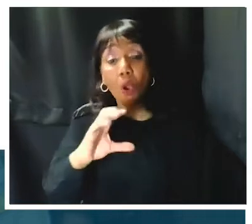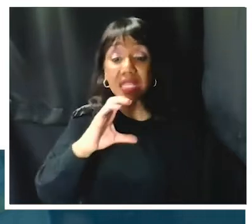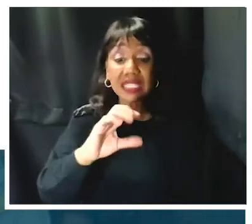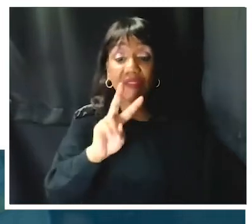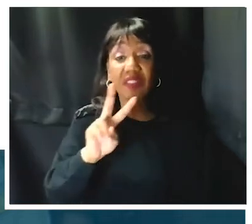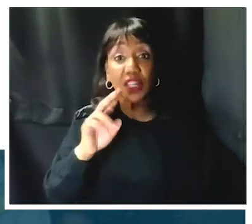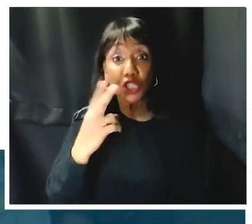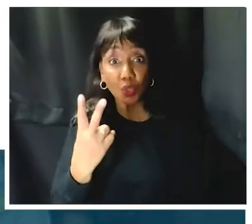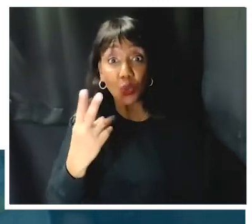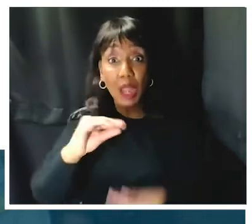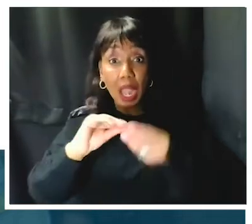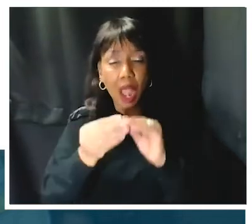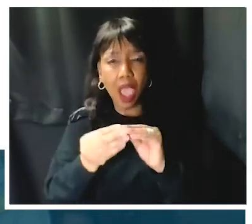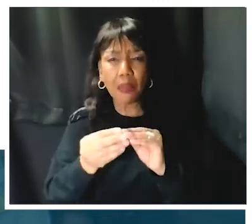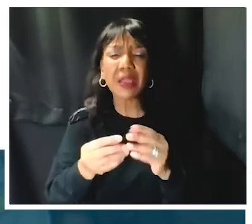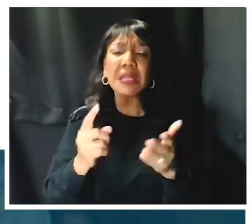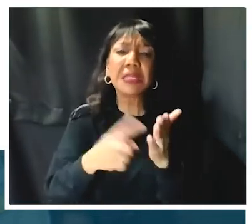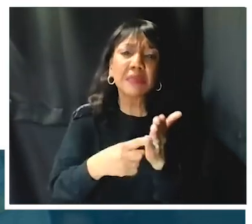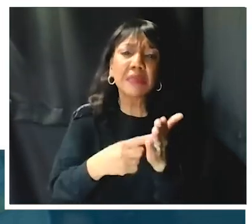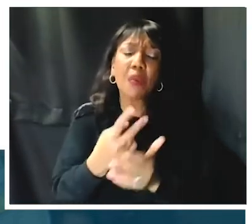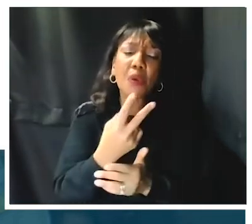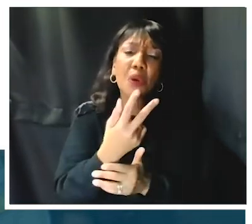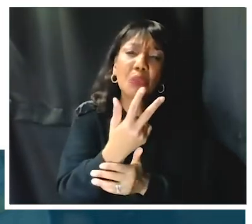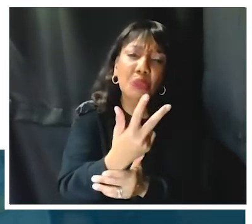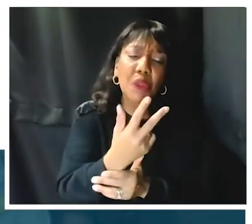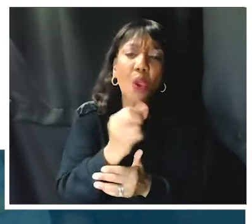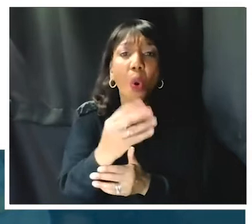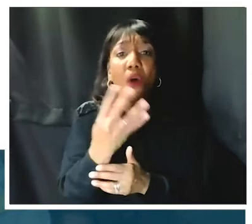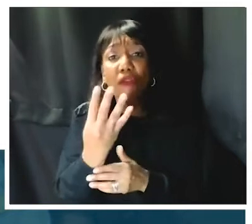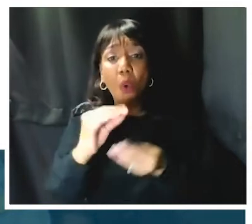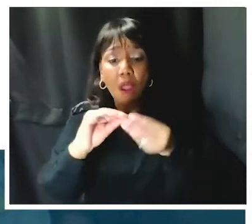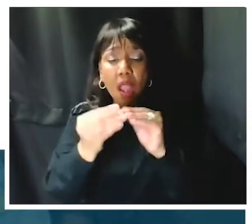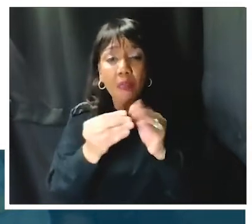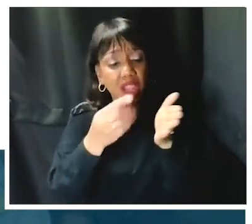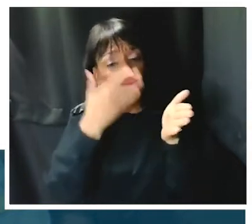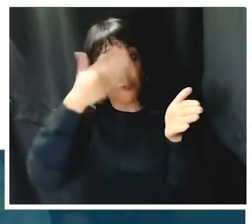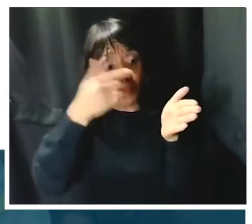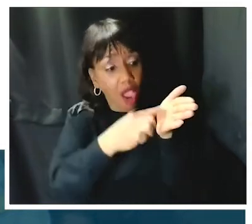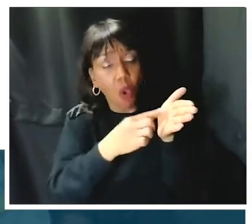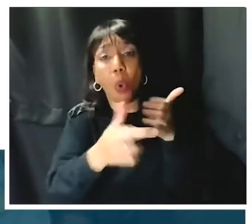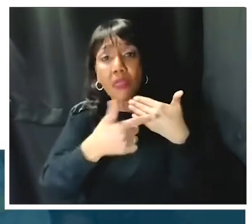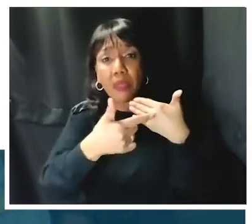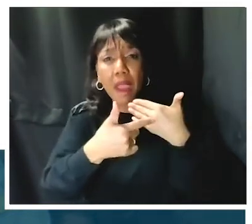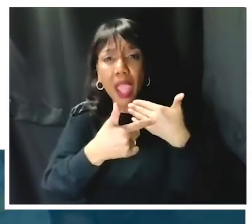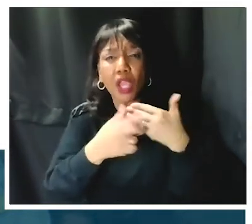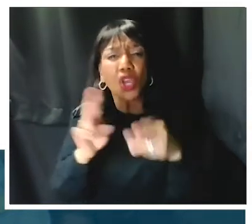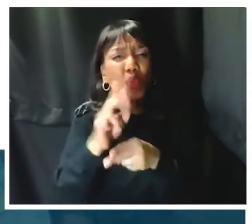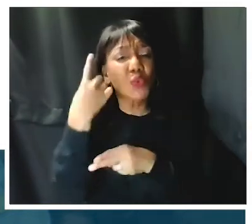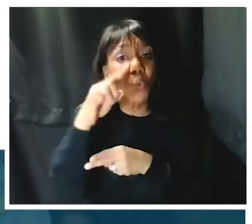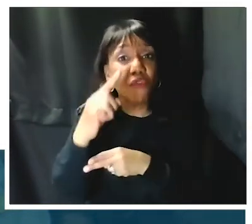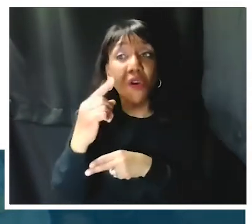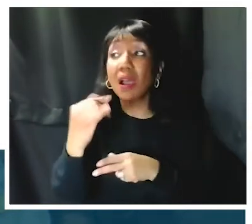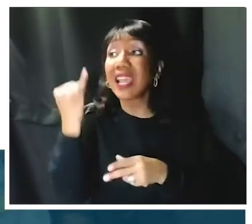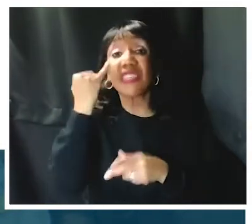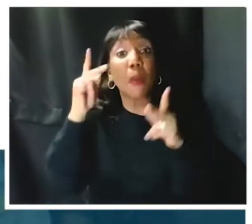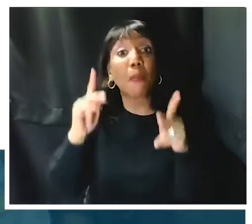CVV2 number is the 3 to 4 digit number on the front or back of the card. The number is used to help reduce the